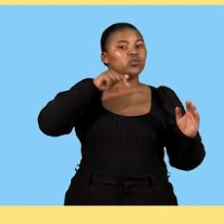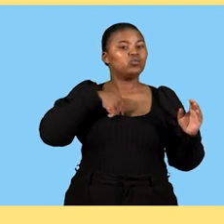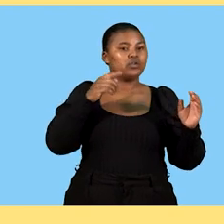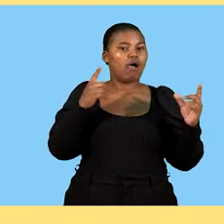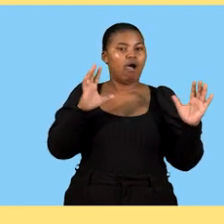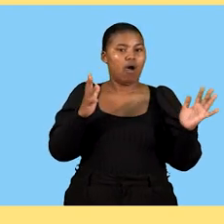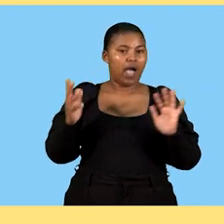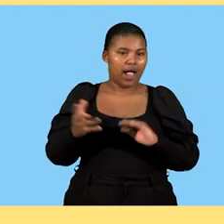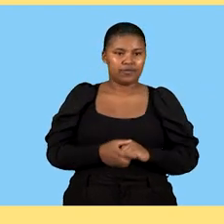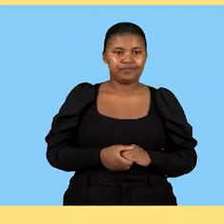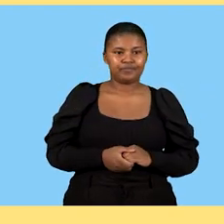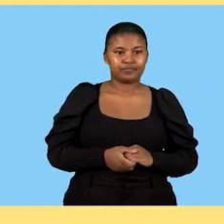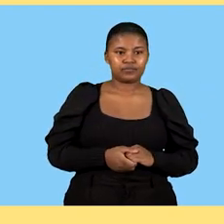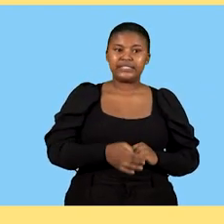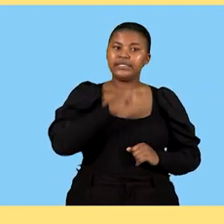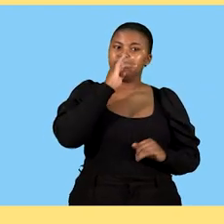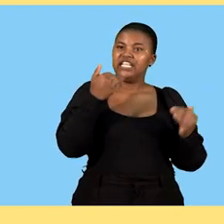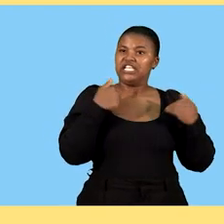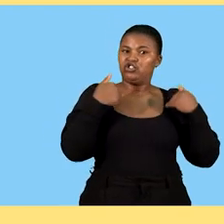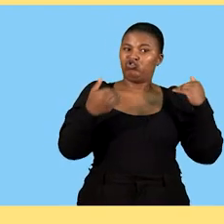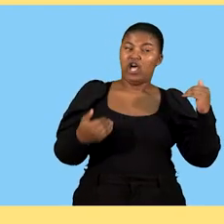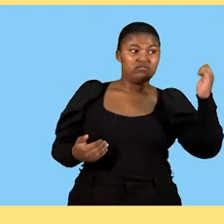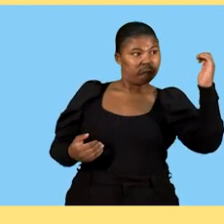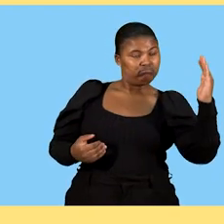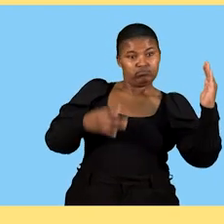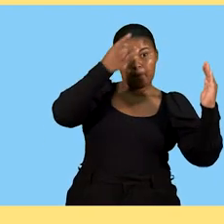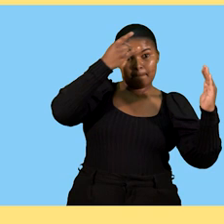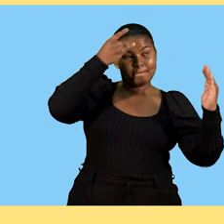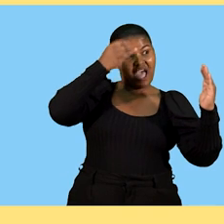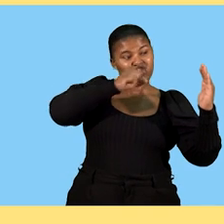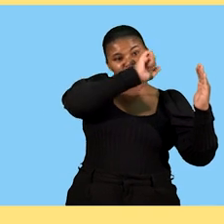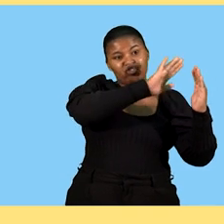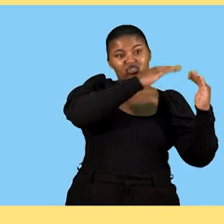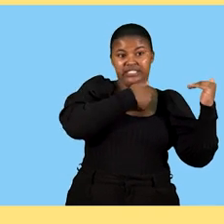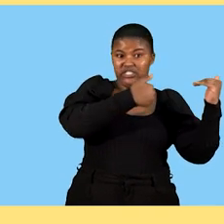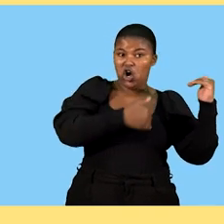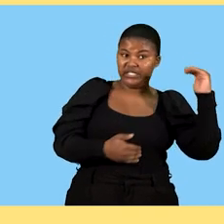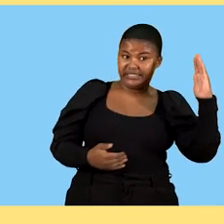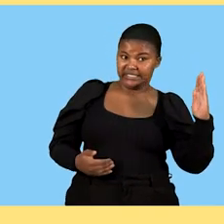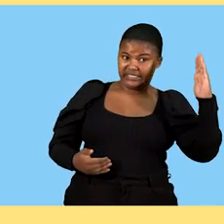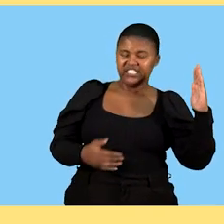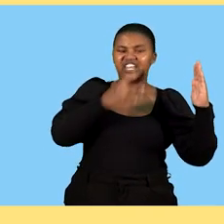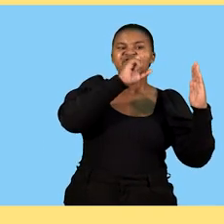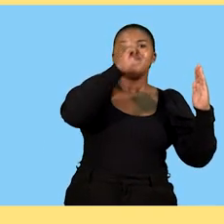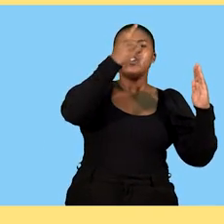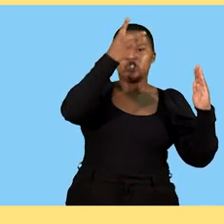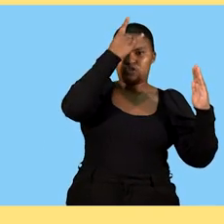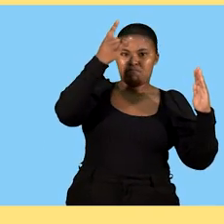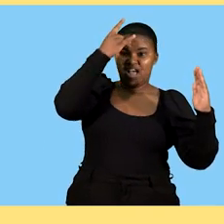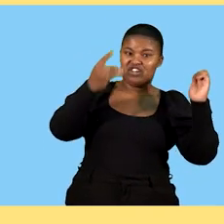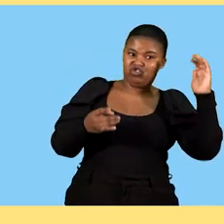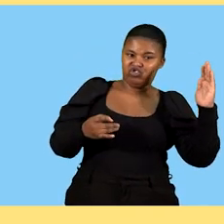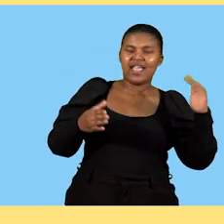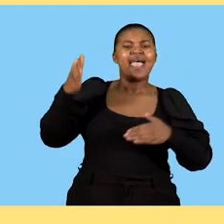they have been in the building for 8 months. However, we have a challenge that the